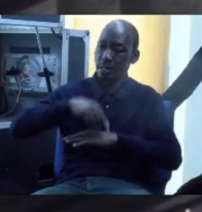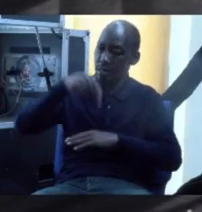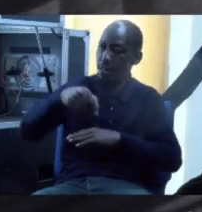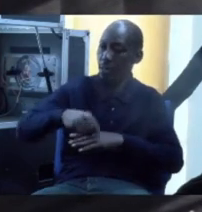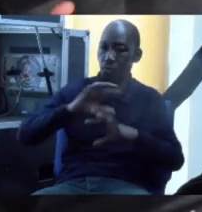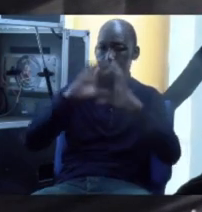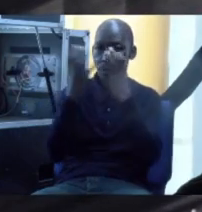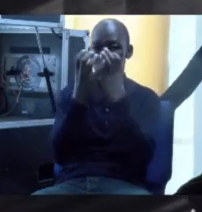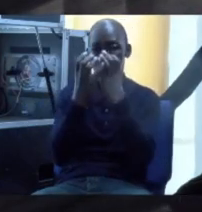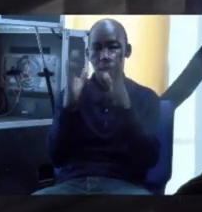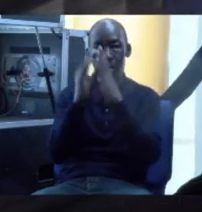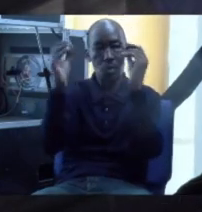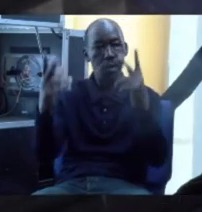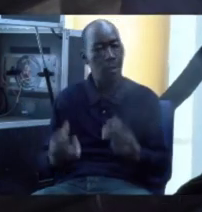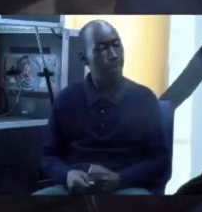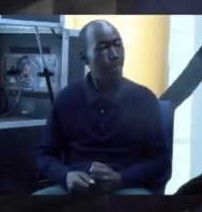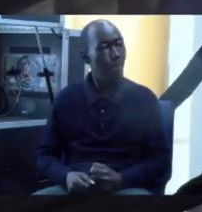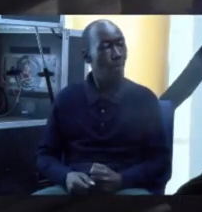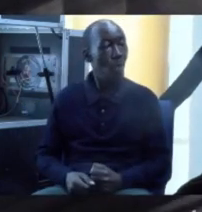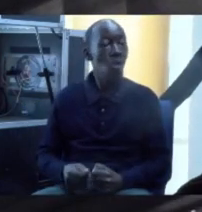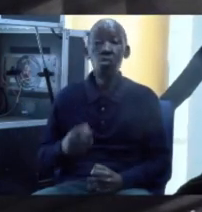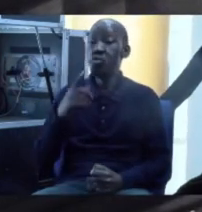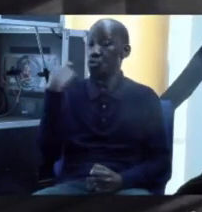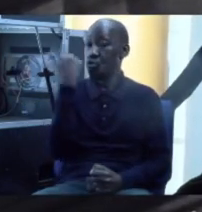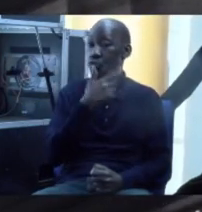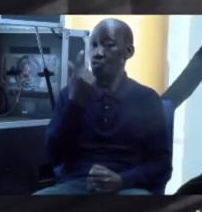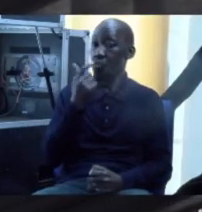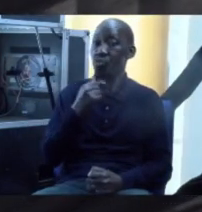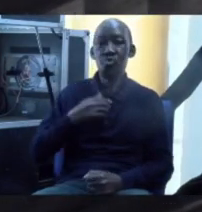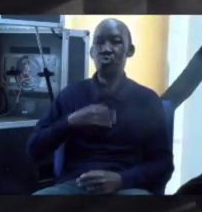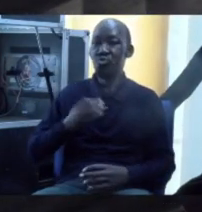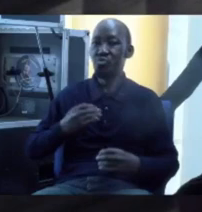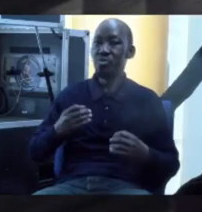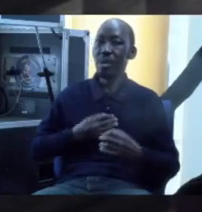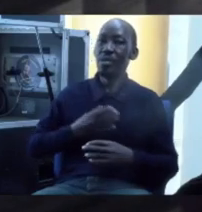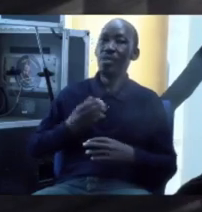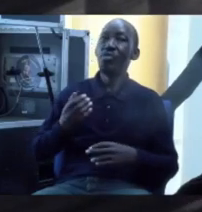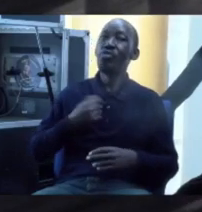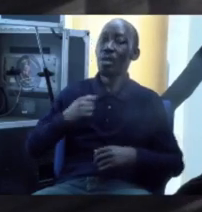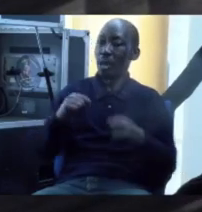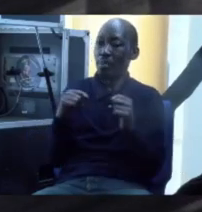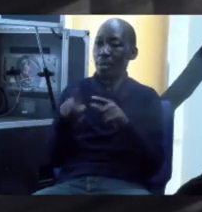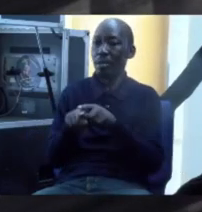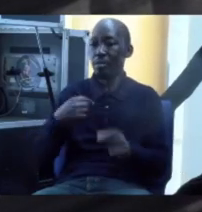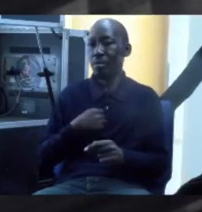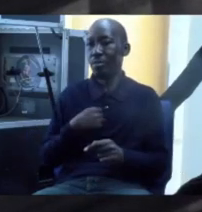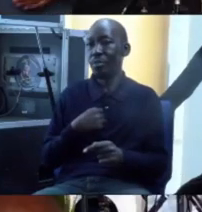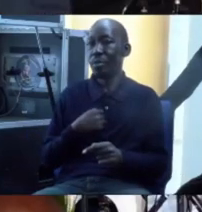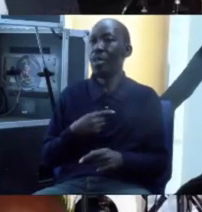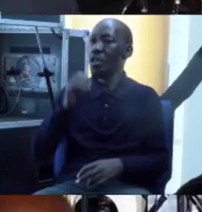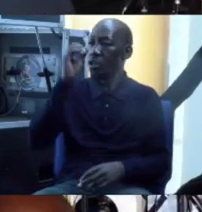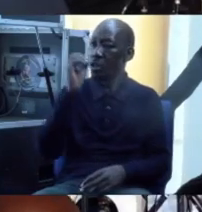hapa. Hallelujah. Ni nani amenoki kama mimi? Nani amenoki kama mimi? Nani amenoki? Sema